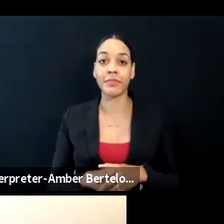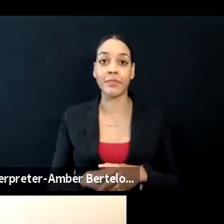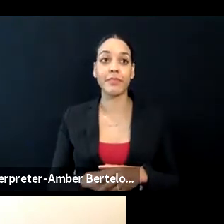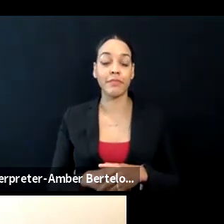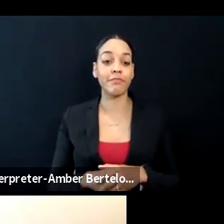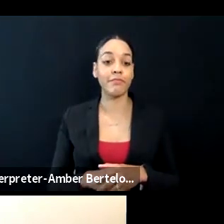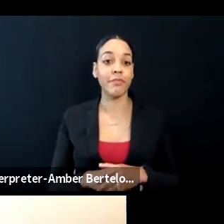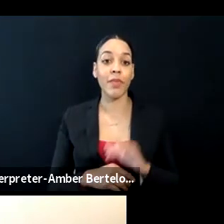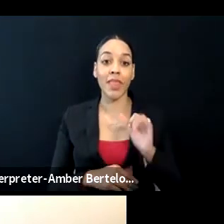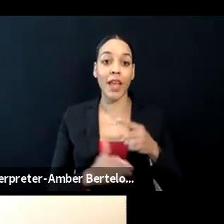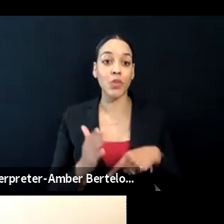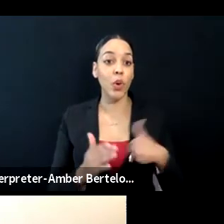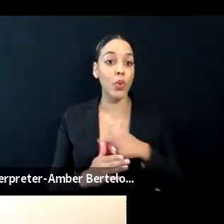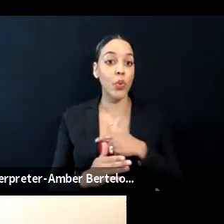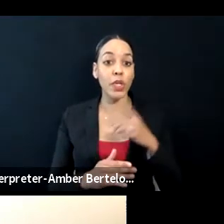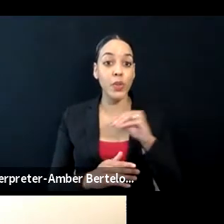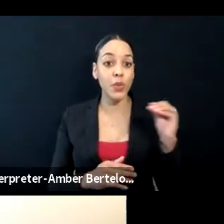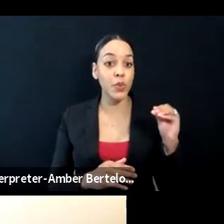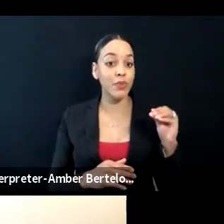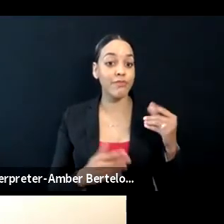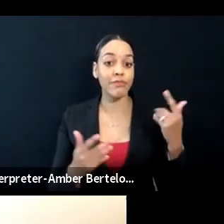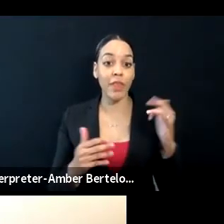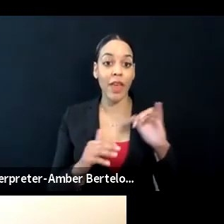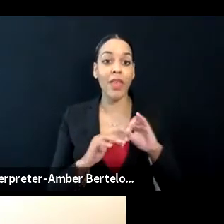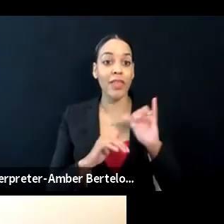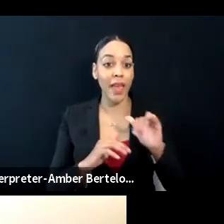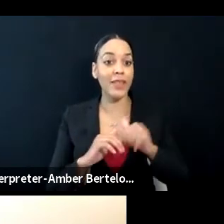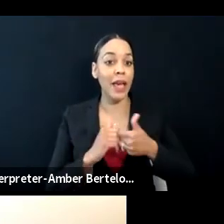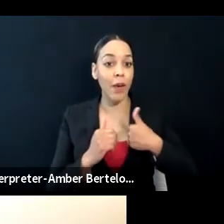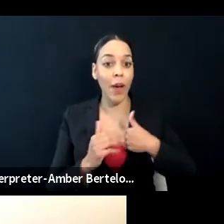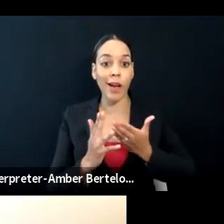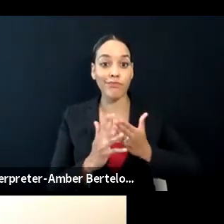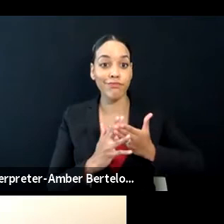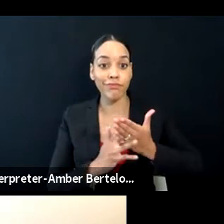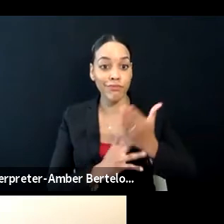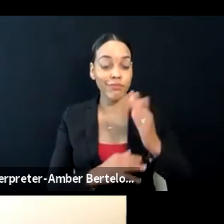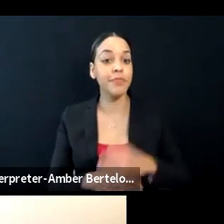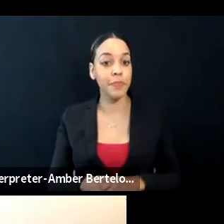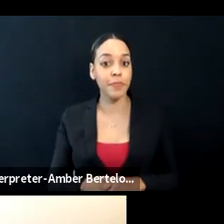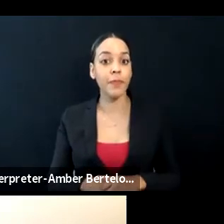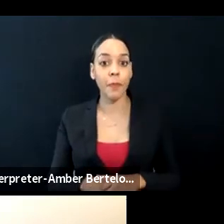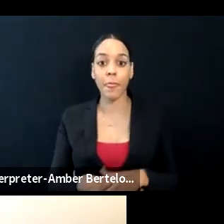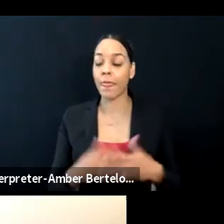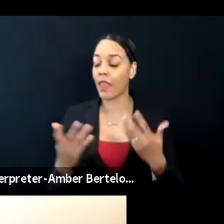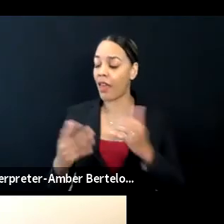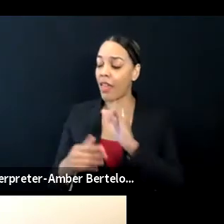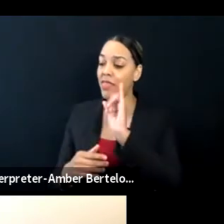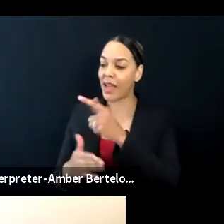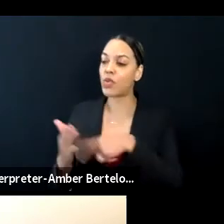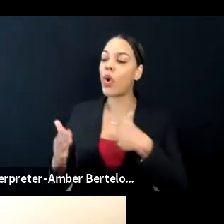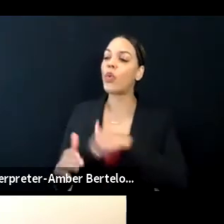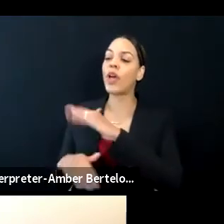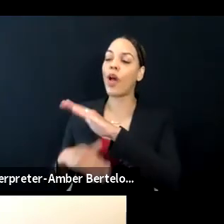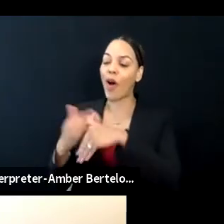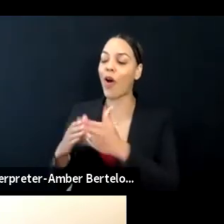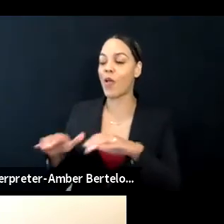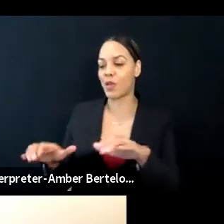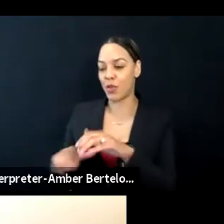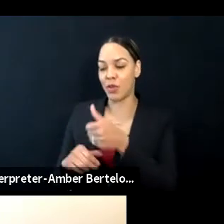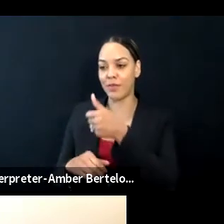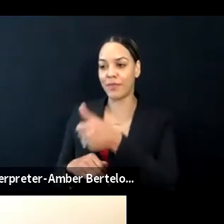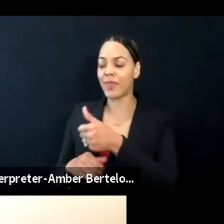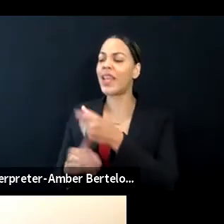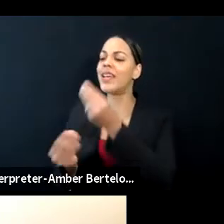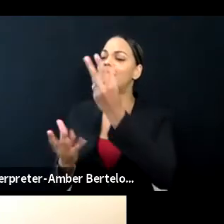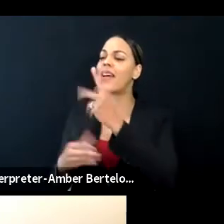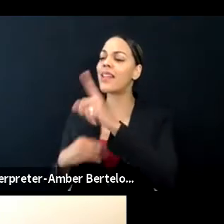that's what we do. And that's how I get through it, you know. That is what we all do. All of us. You all, tell